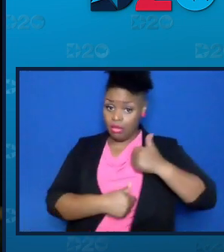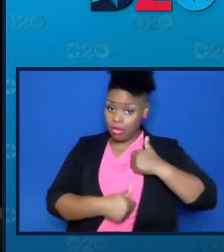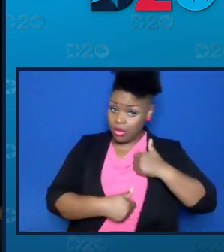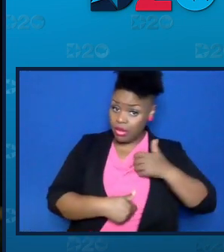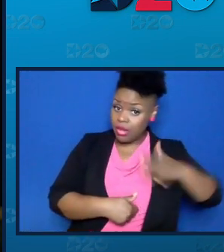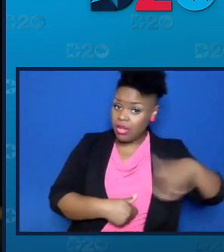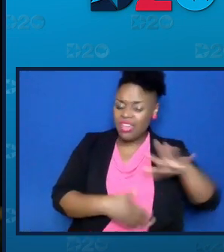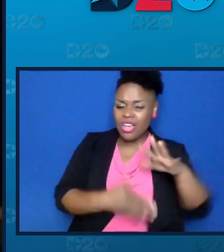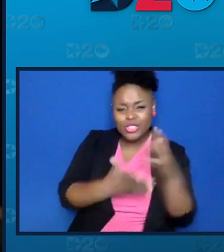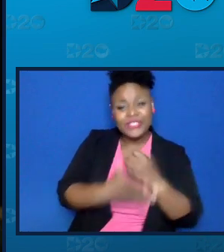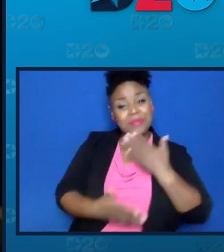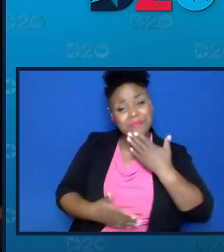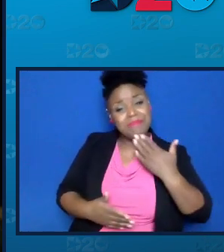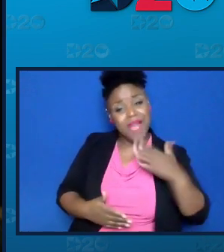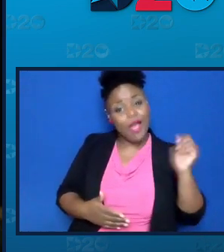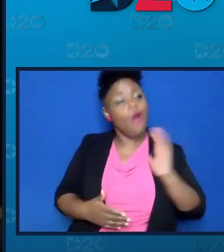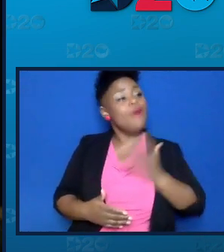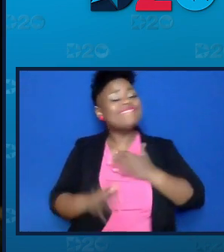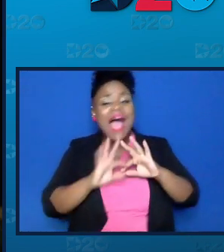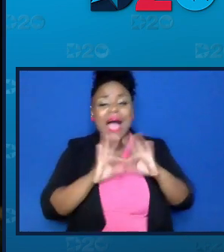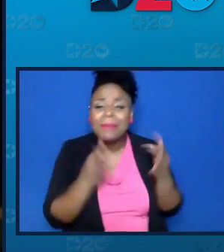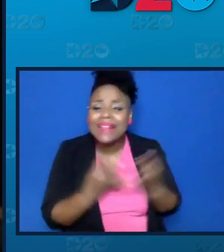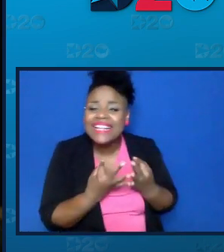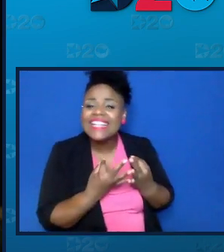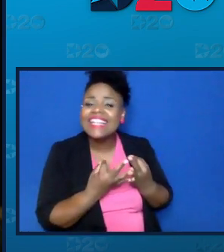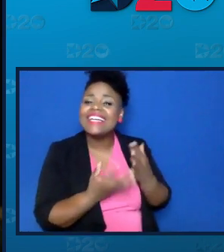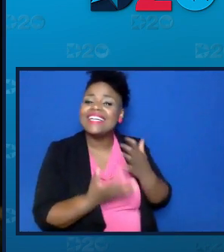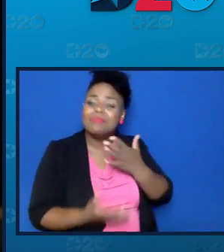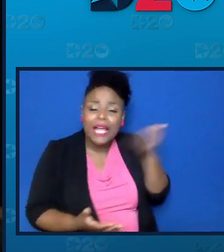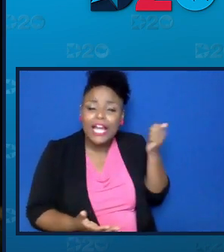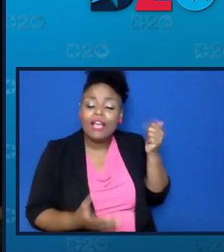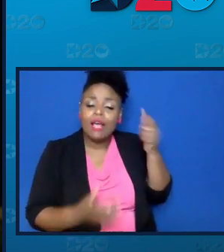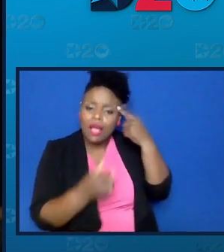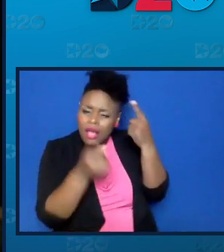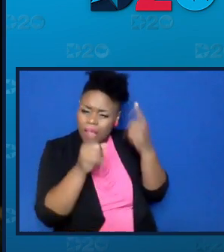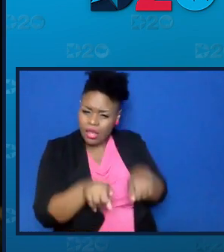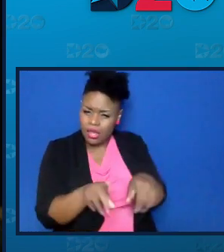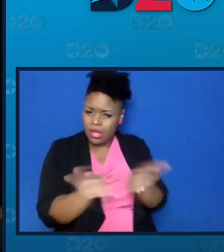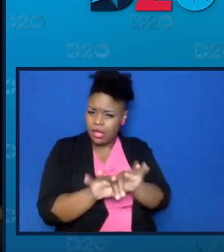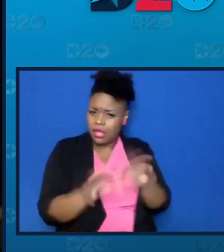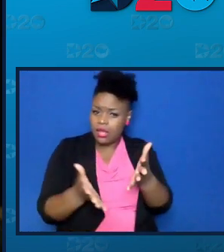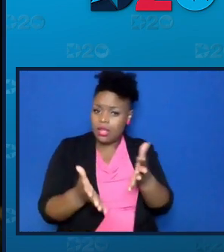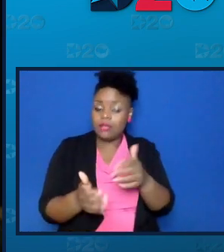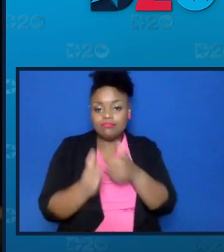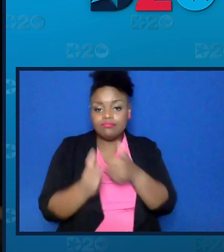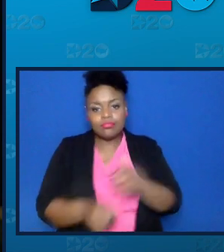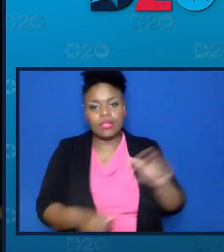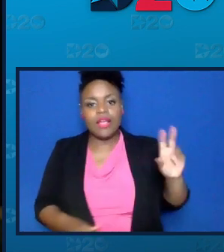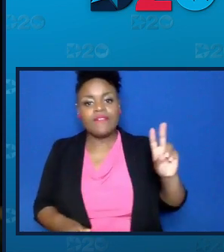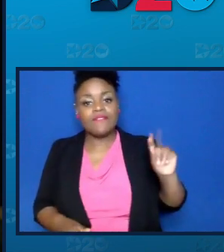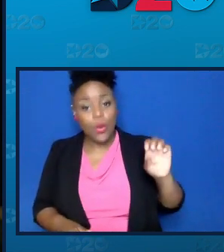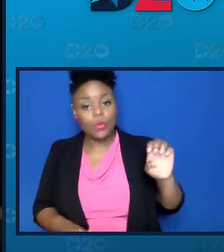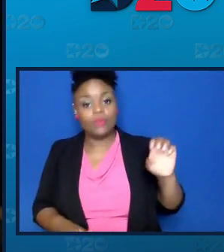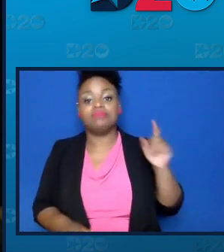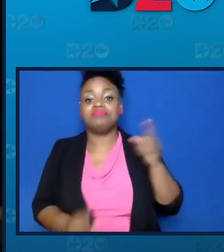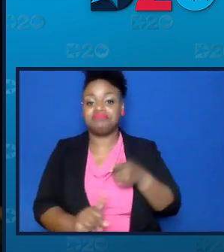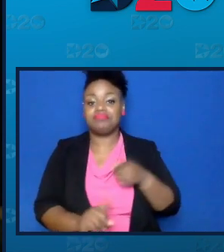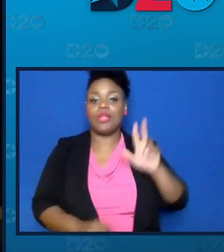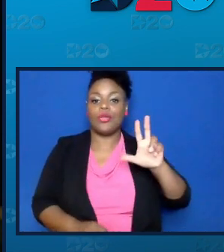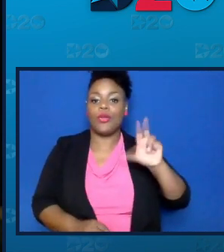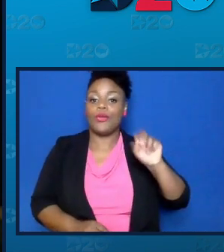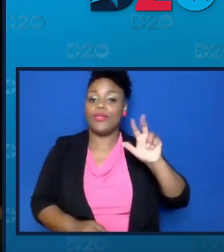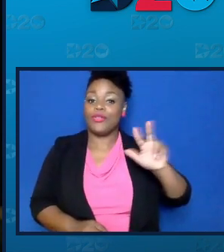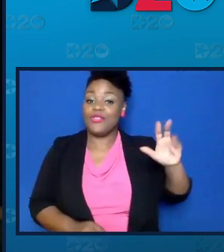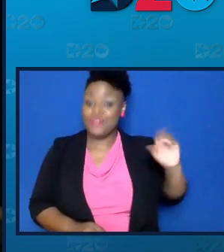MORE to 30330 to elect Joe Biden, a leader who actually cares enough about America to